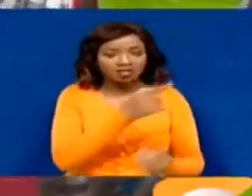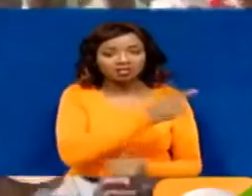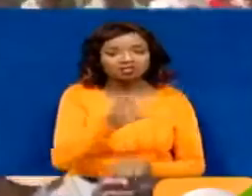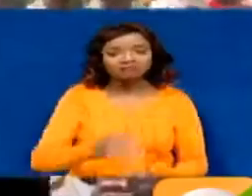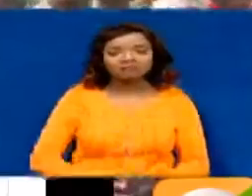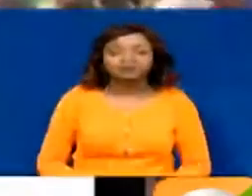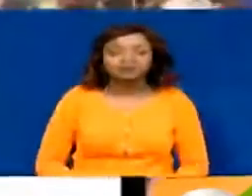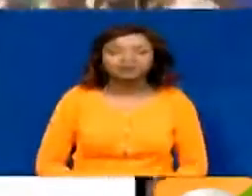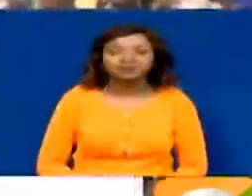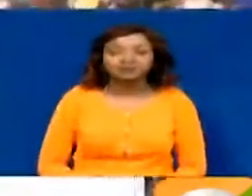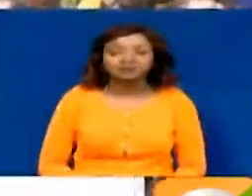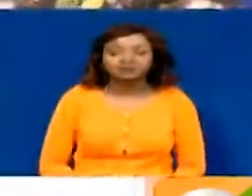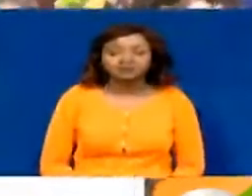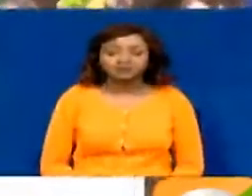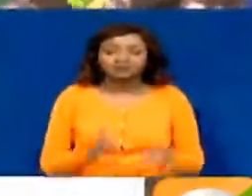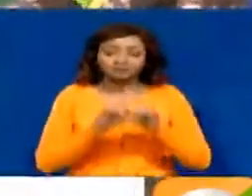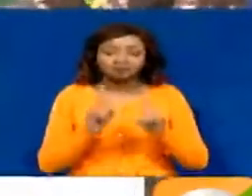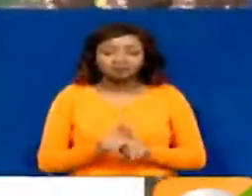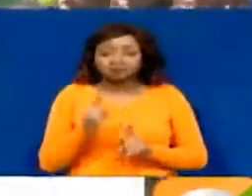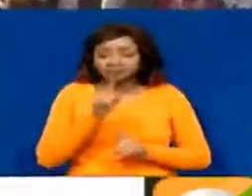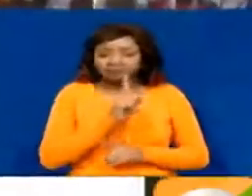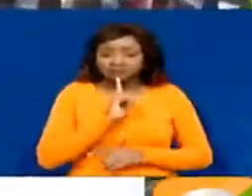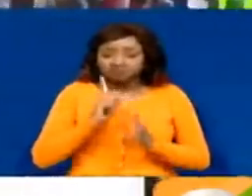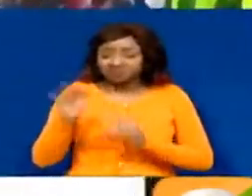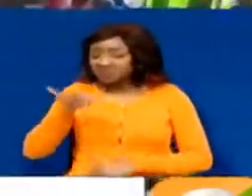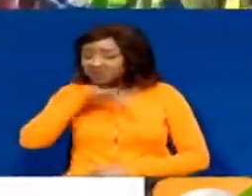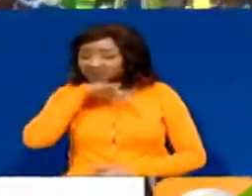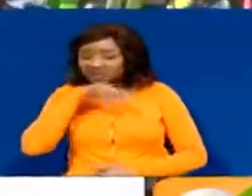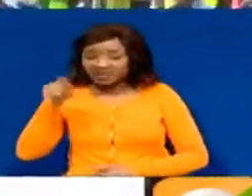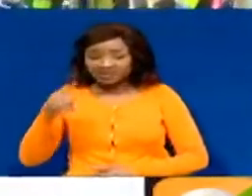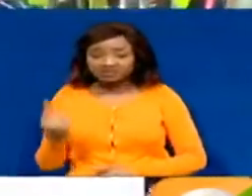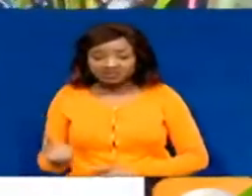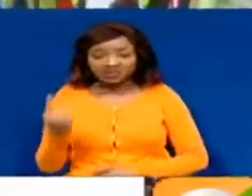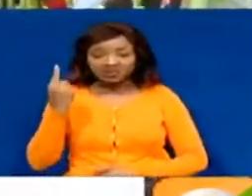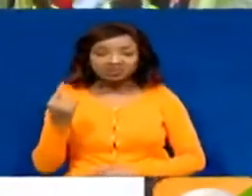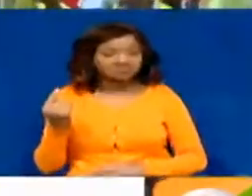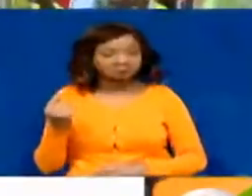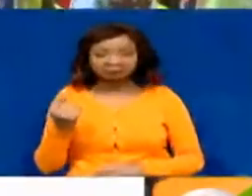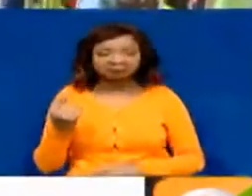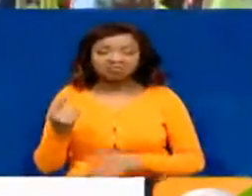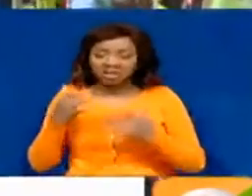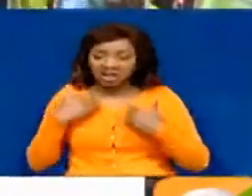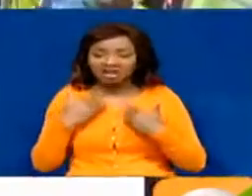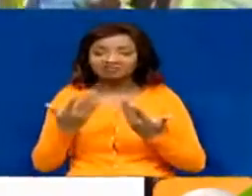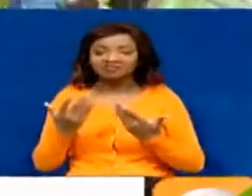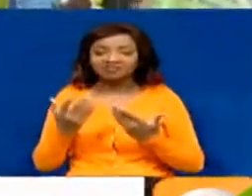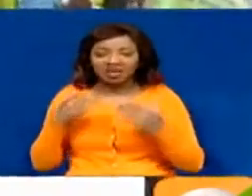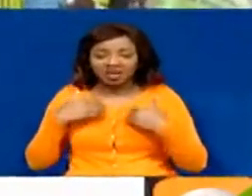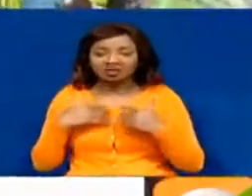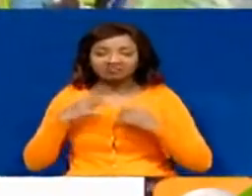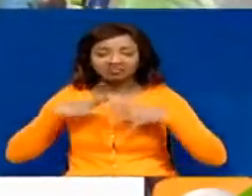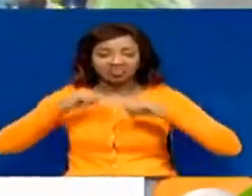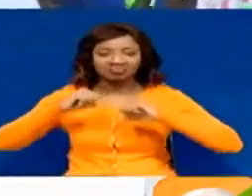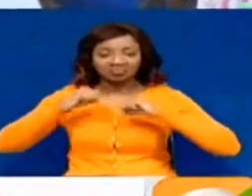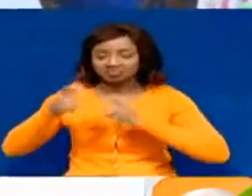namna gani? The leaders claimed Odinga was not his own man but a sponsored candidate to safeguard the political interests of a select club of